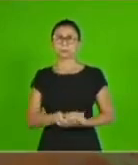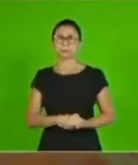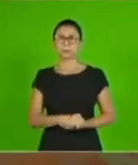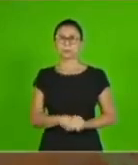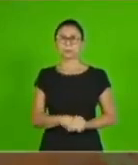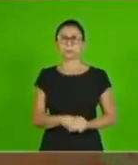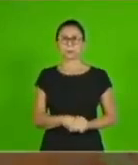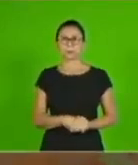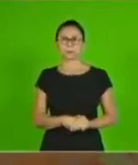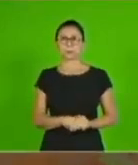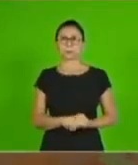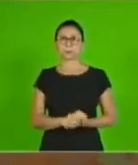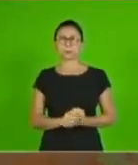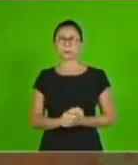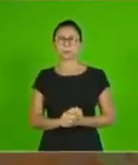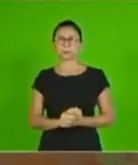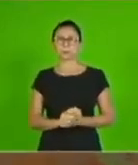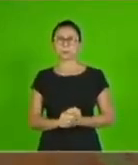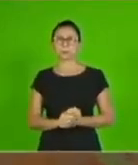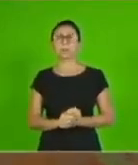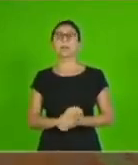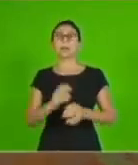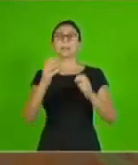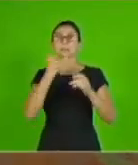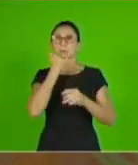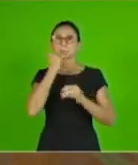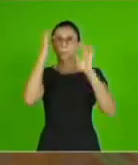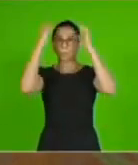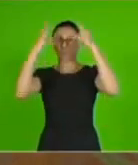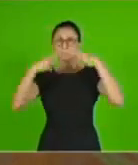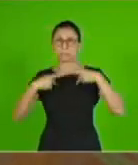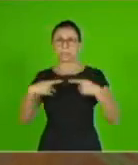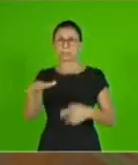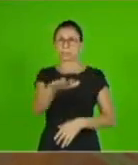Men are scared, and this